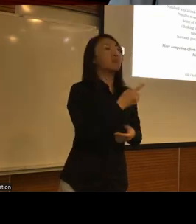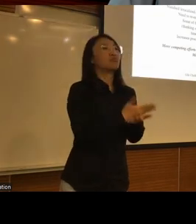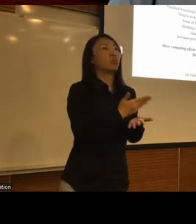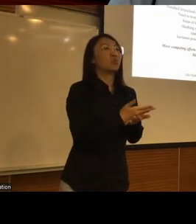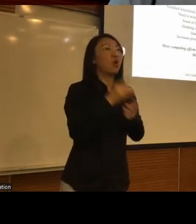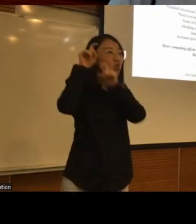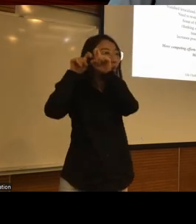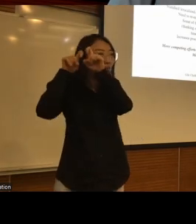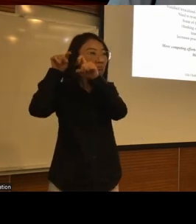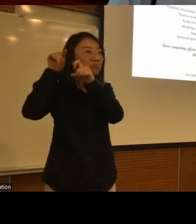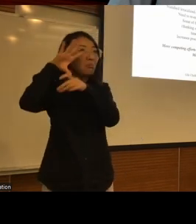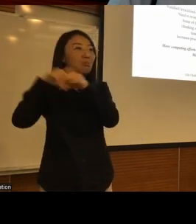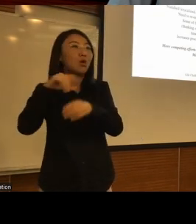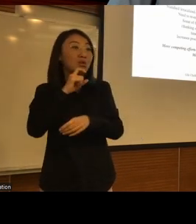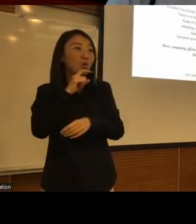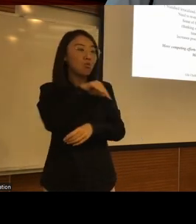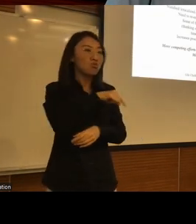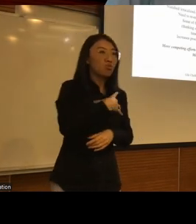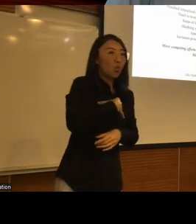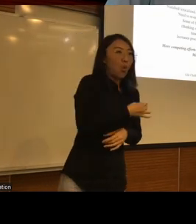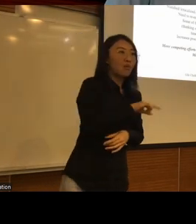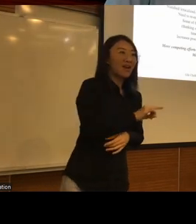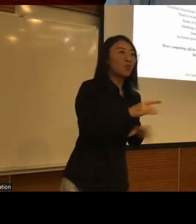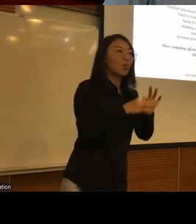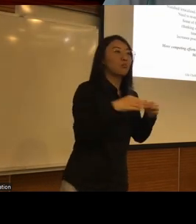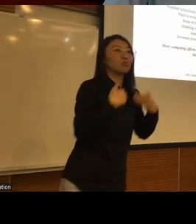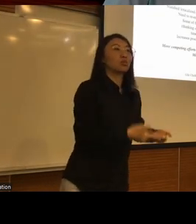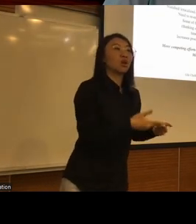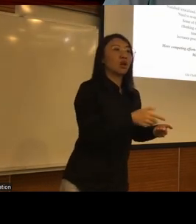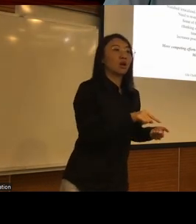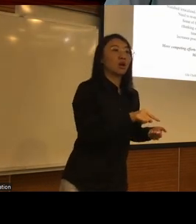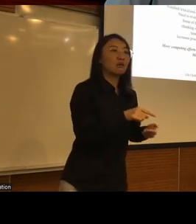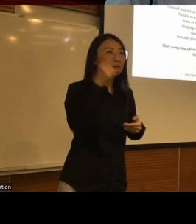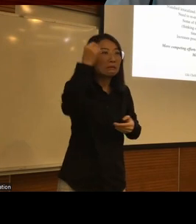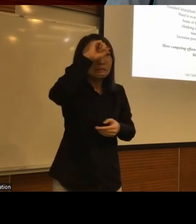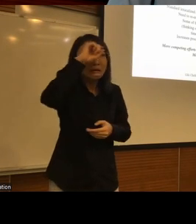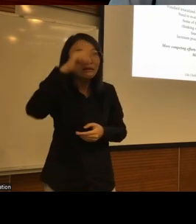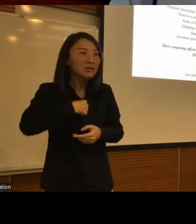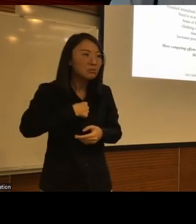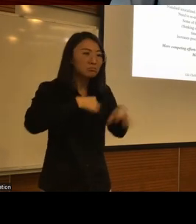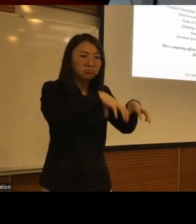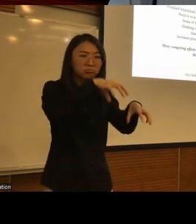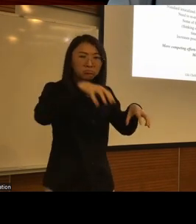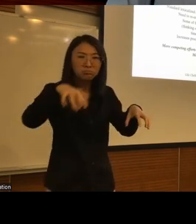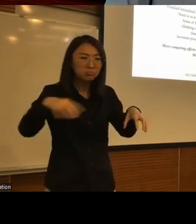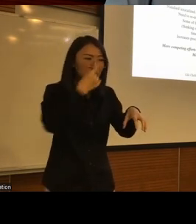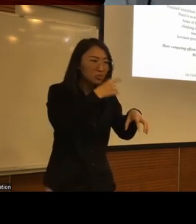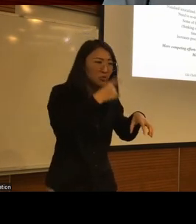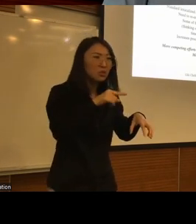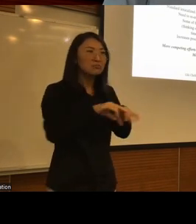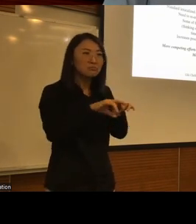functional terms, I think this is part of the production effort. But you have to remember that. You have to have this